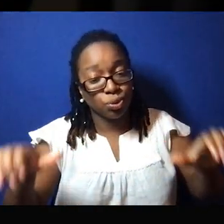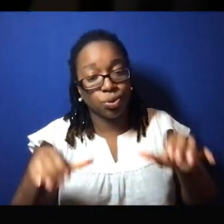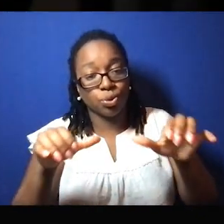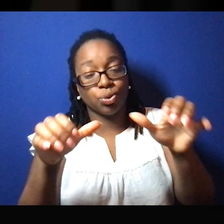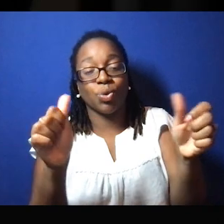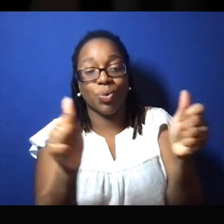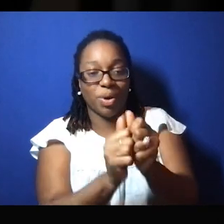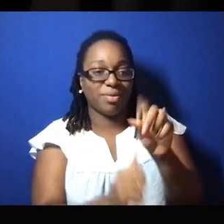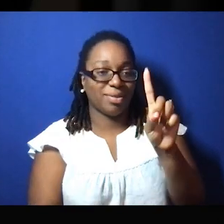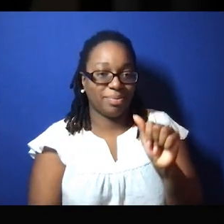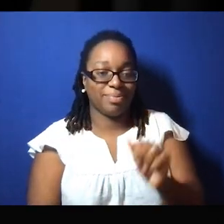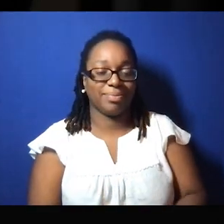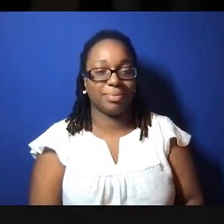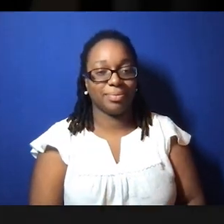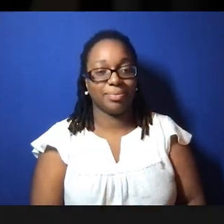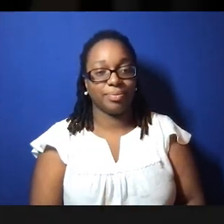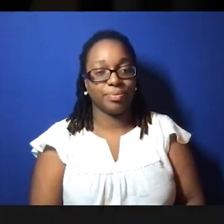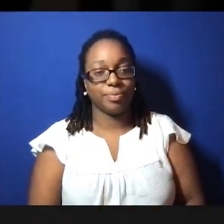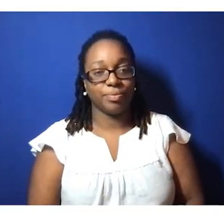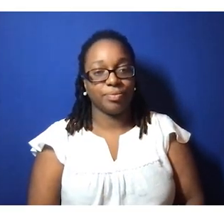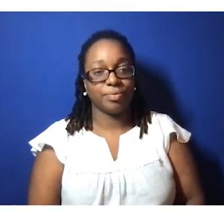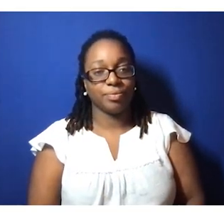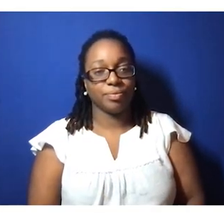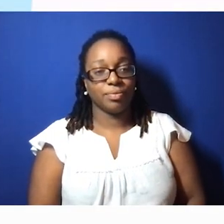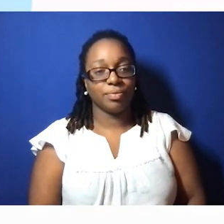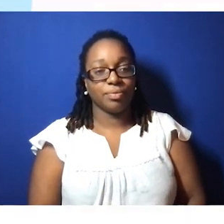these activities with a disability.